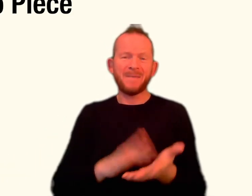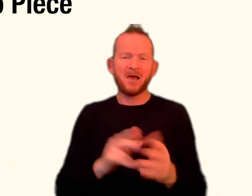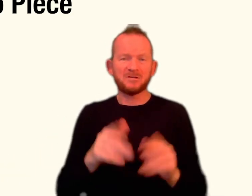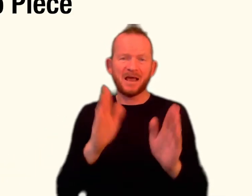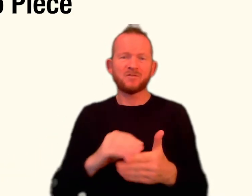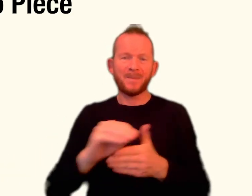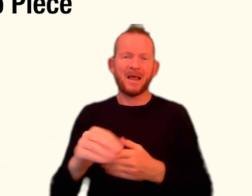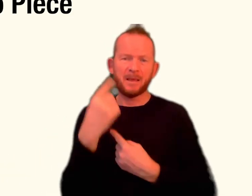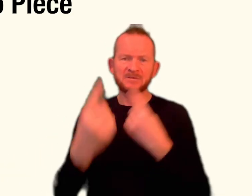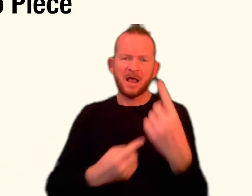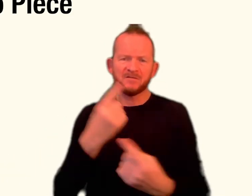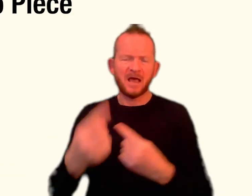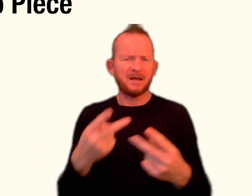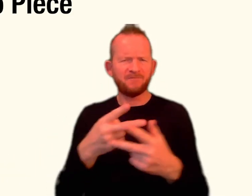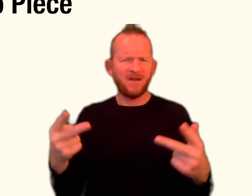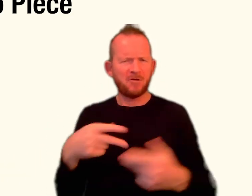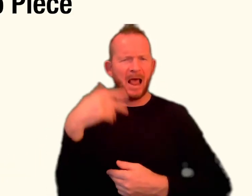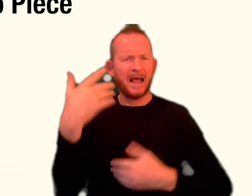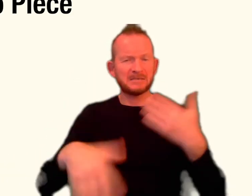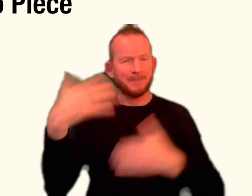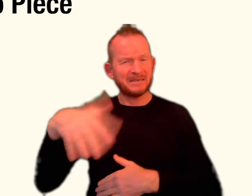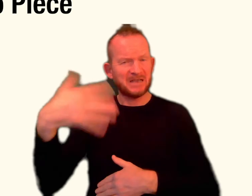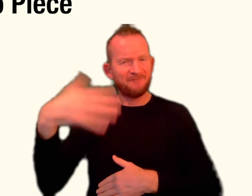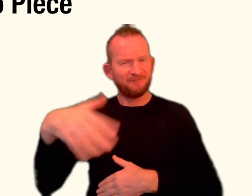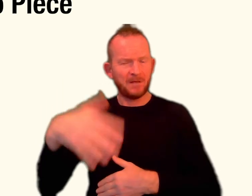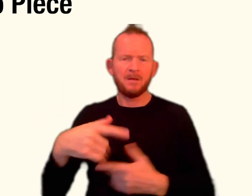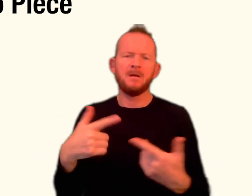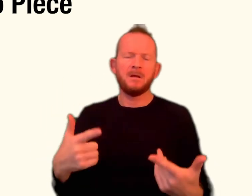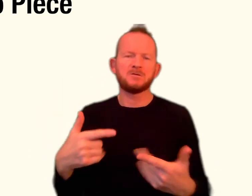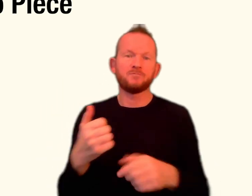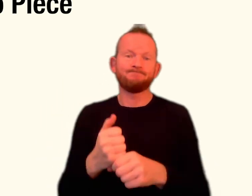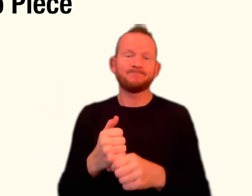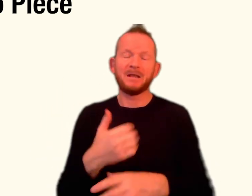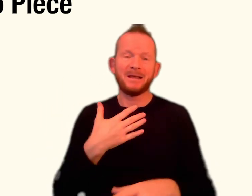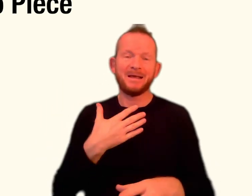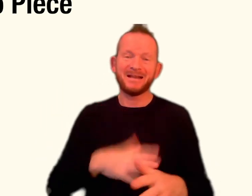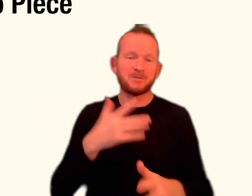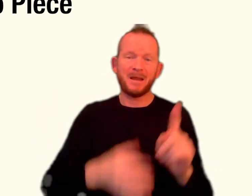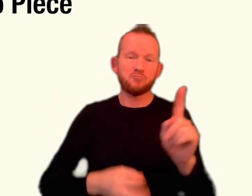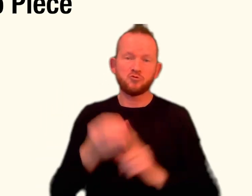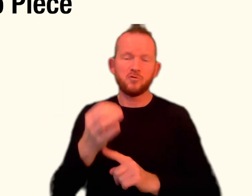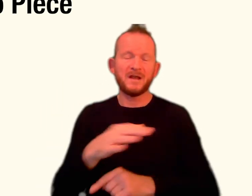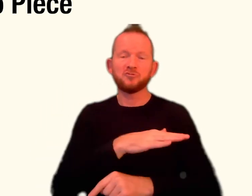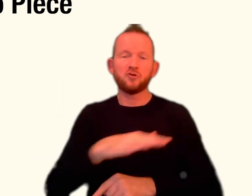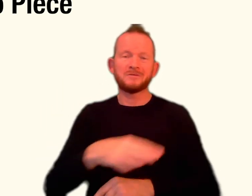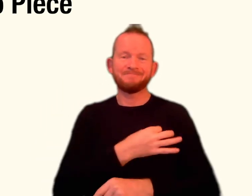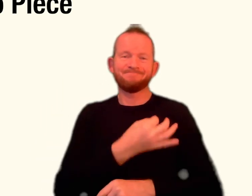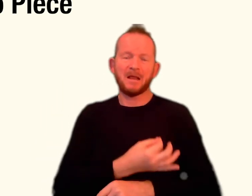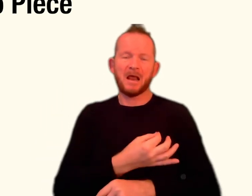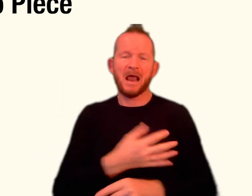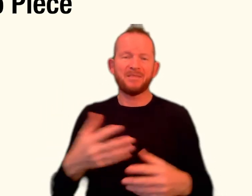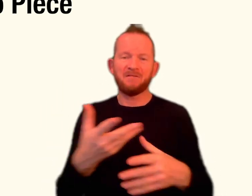very expensive. So generally, things need to be improved. Children are at a disadvantage and they fall through the